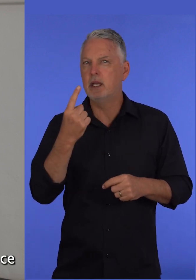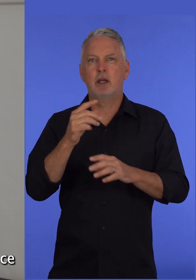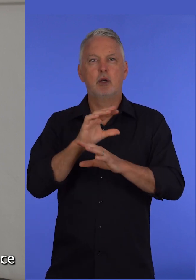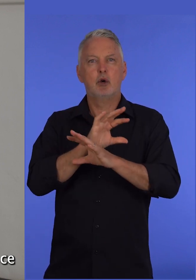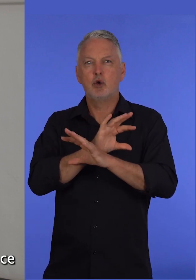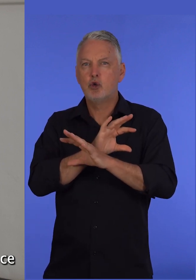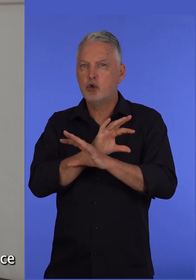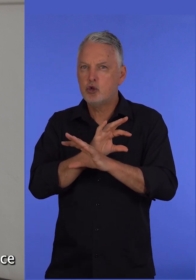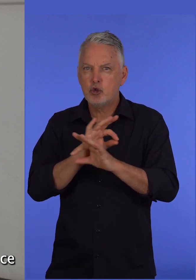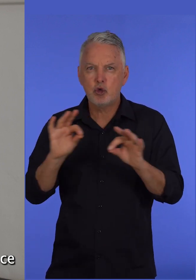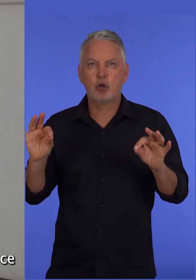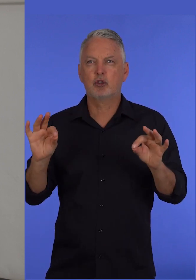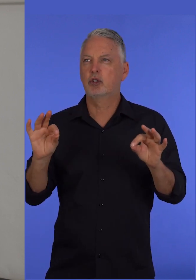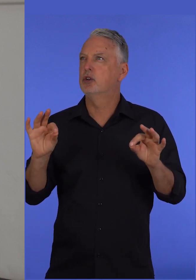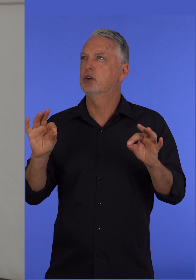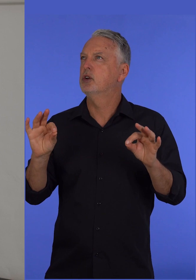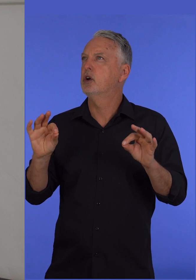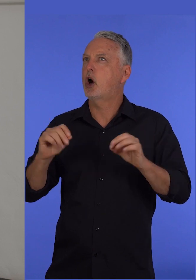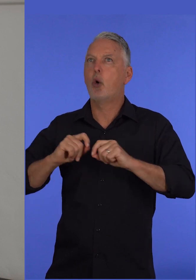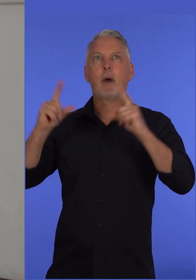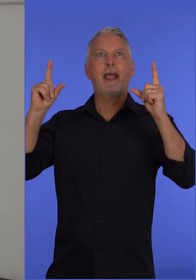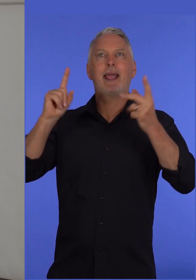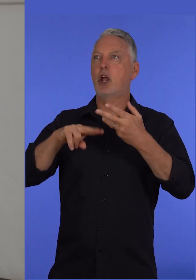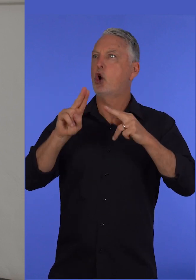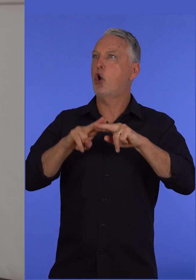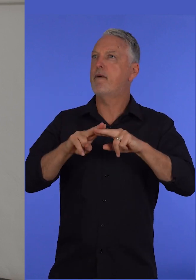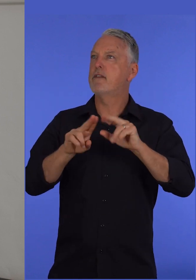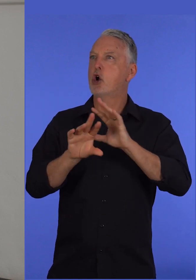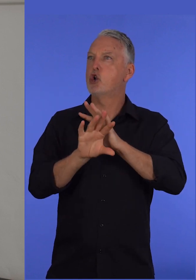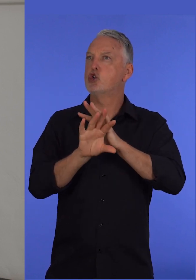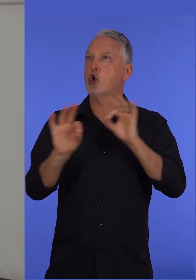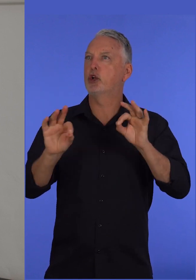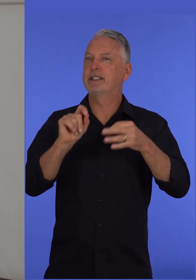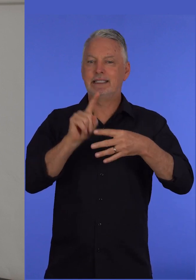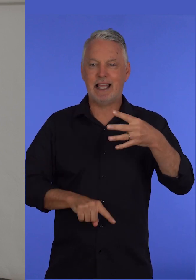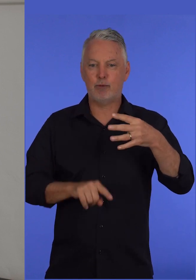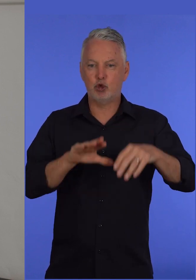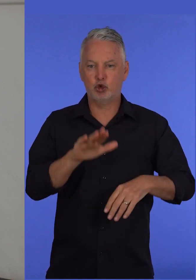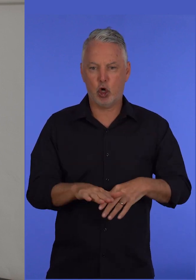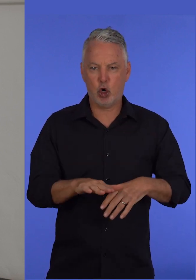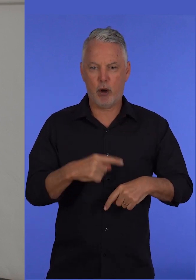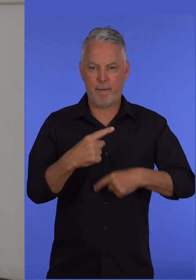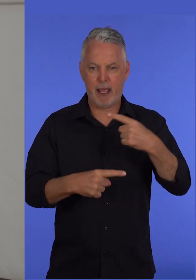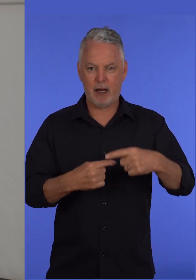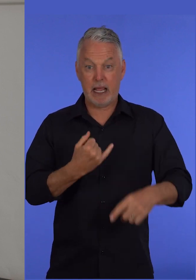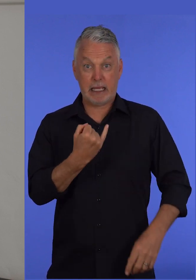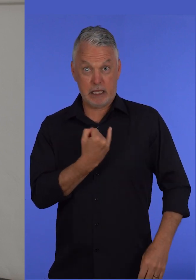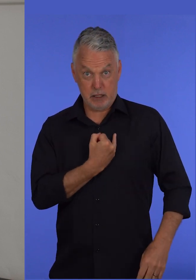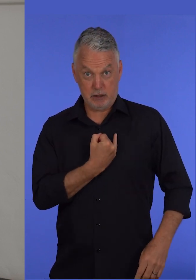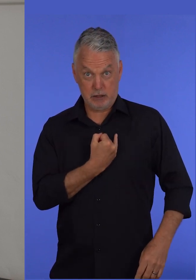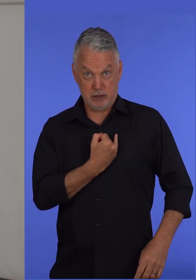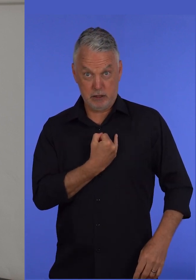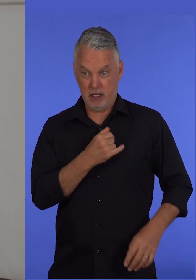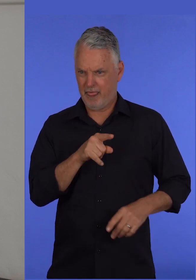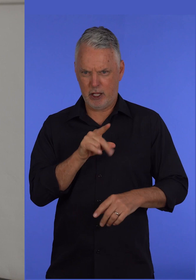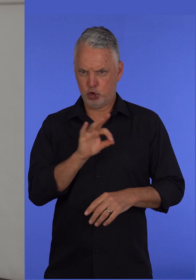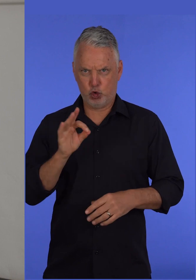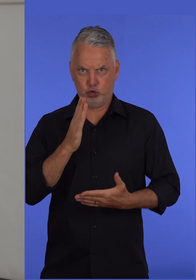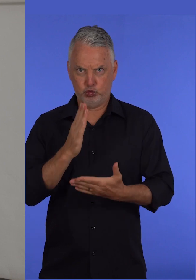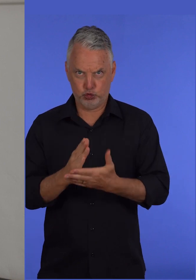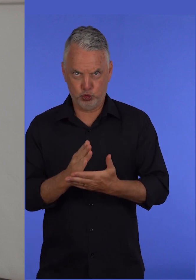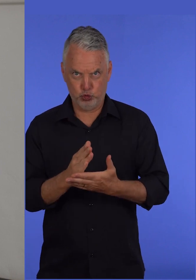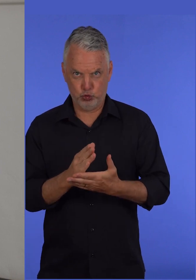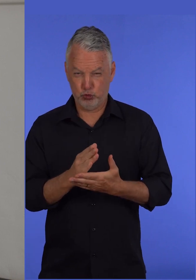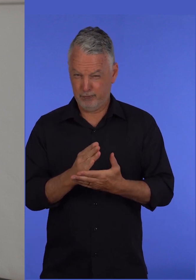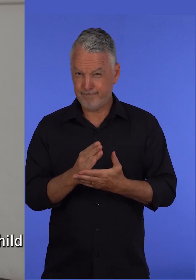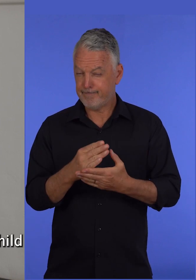not base an experience of a non-disabled child around guilt. That is just not, that is not